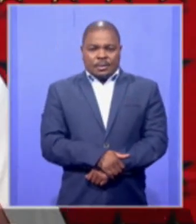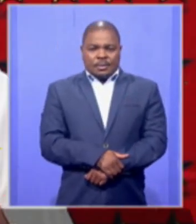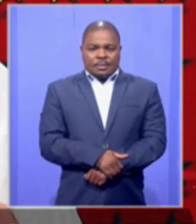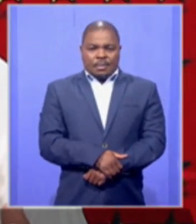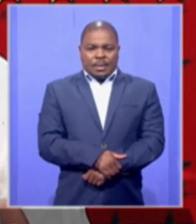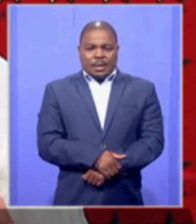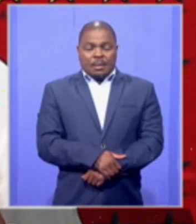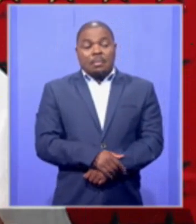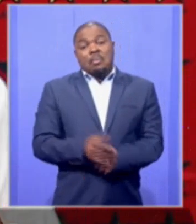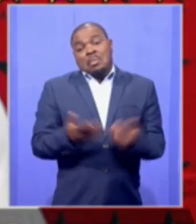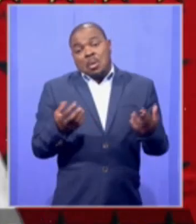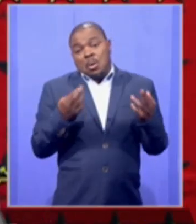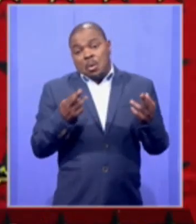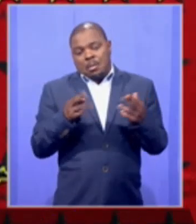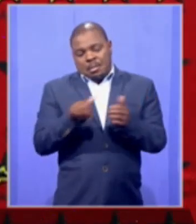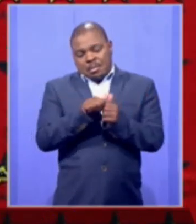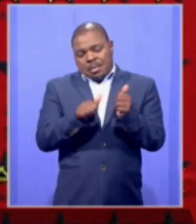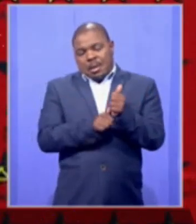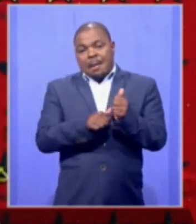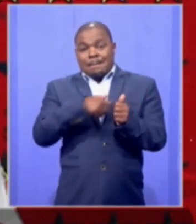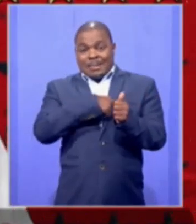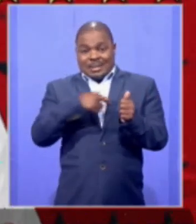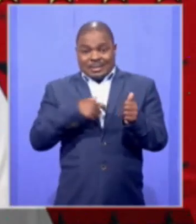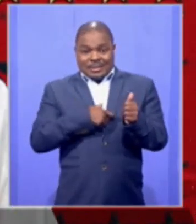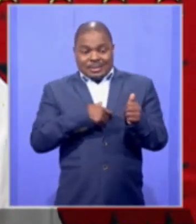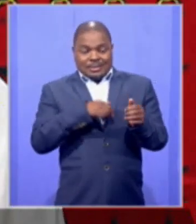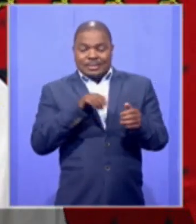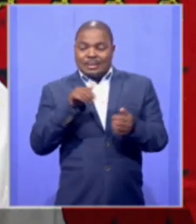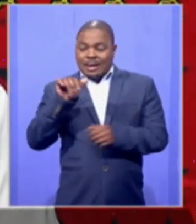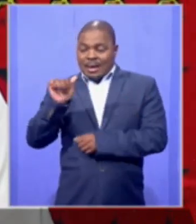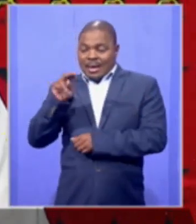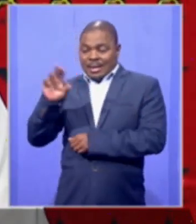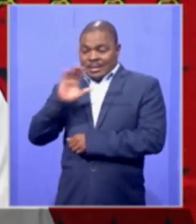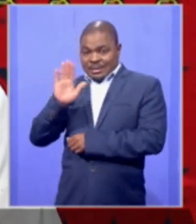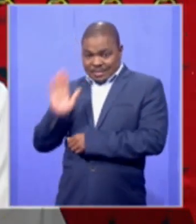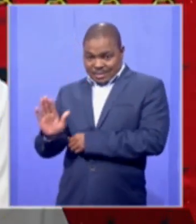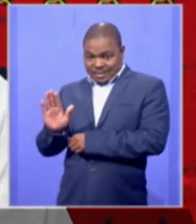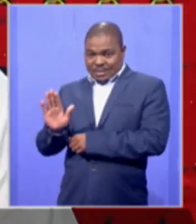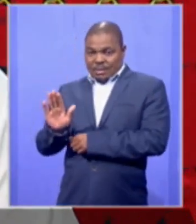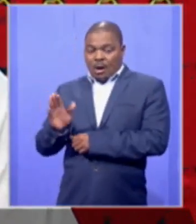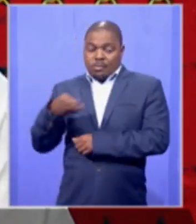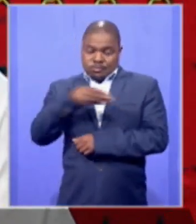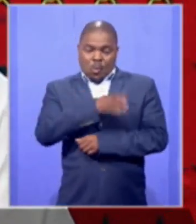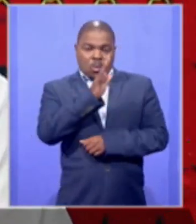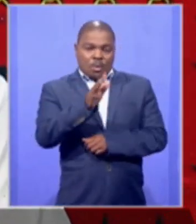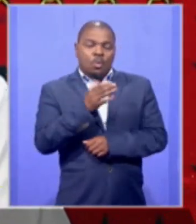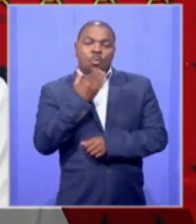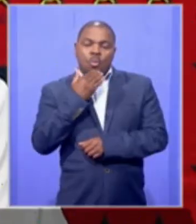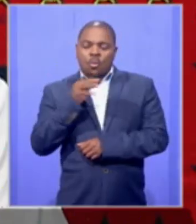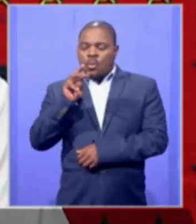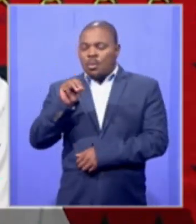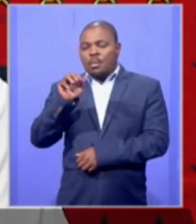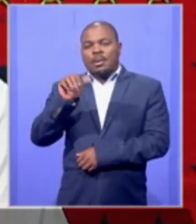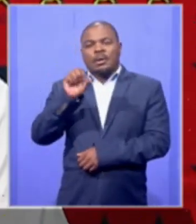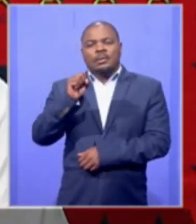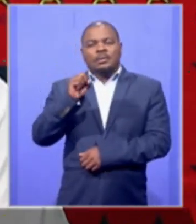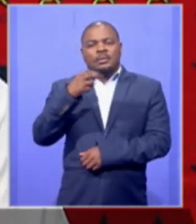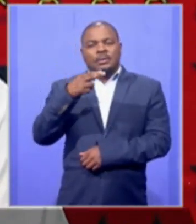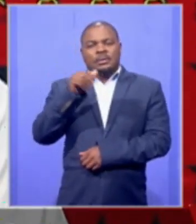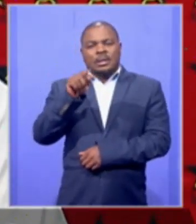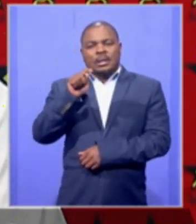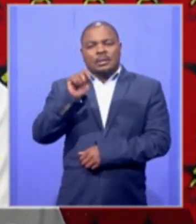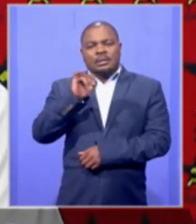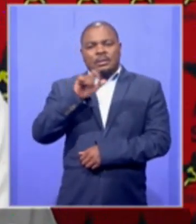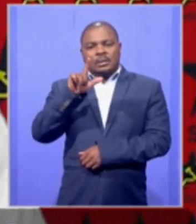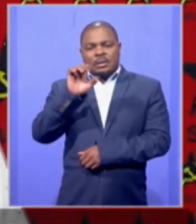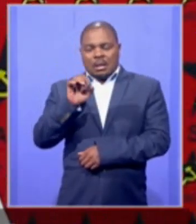Re solofela gore Deputy President wa mokgatlho wa ANC tla ba le teng Paul Mashatile o tla simolla go tla ka